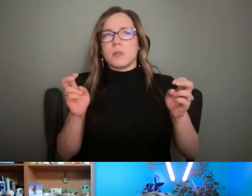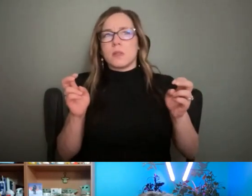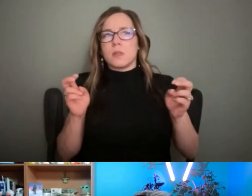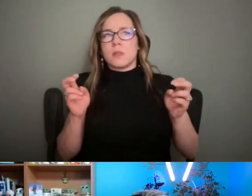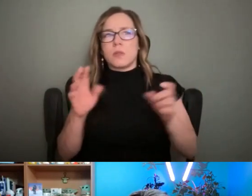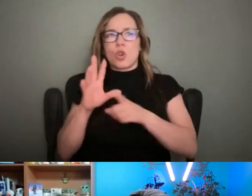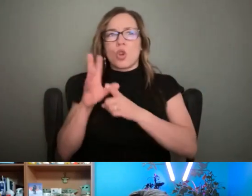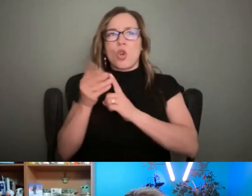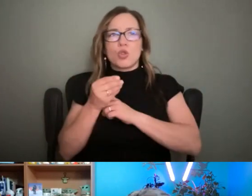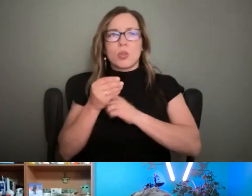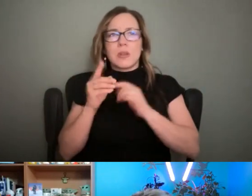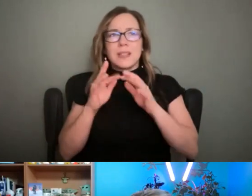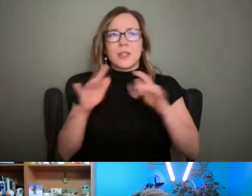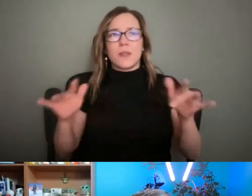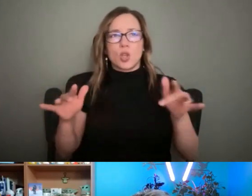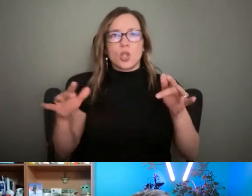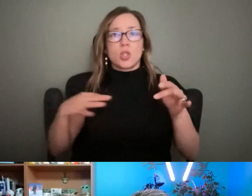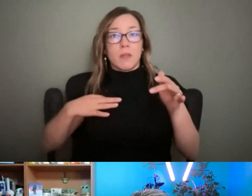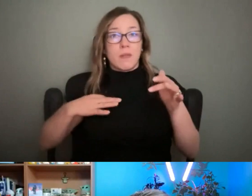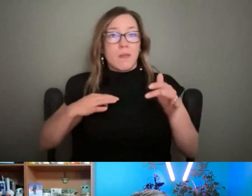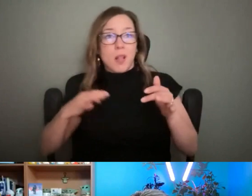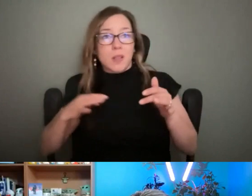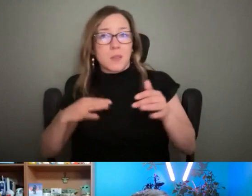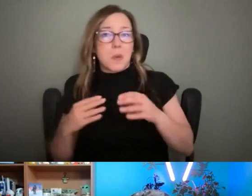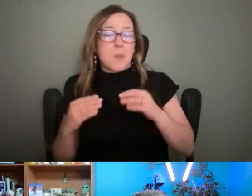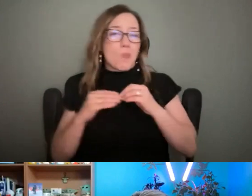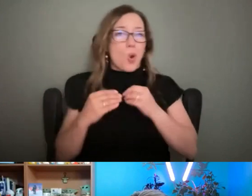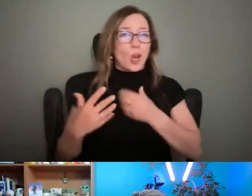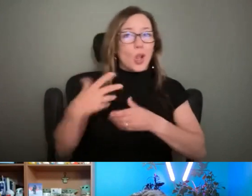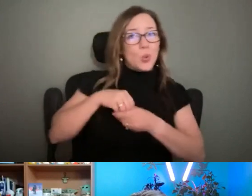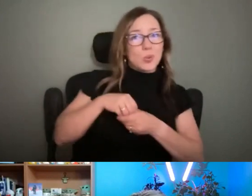culturally diverse volunteers and how to be more inclusive in your